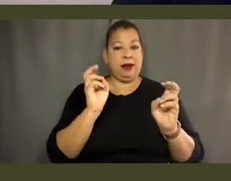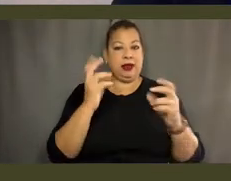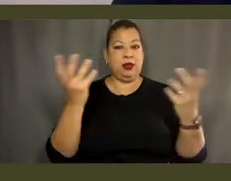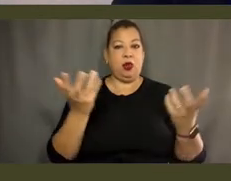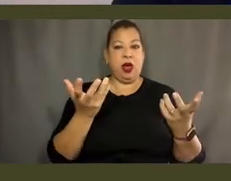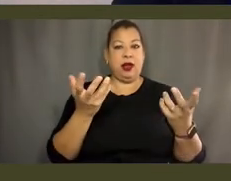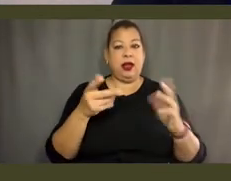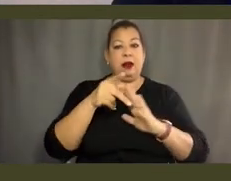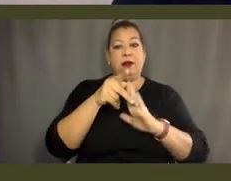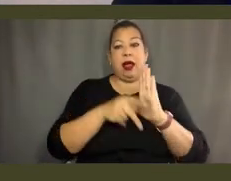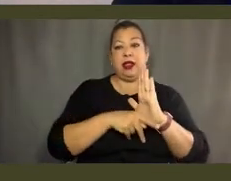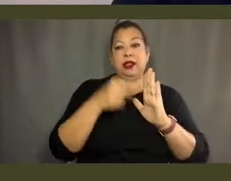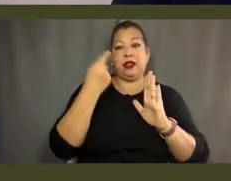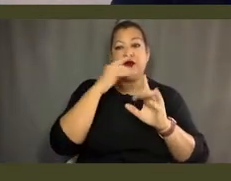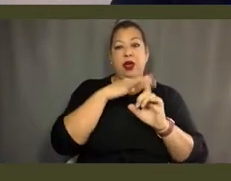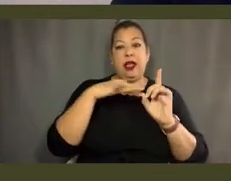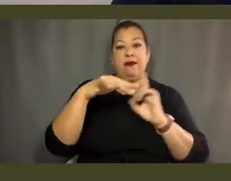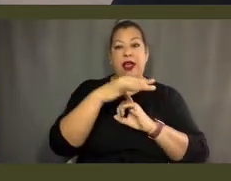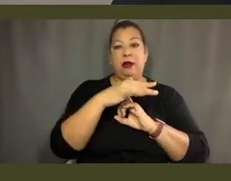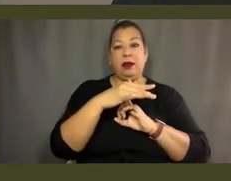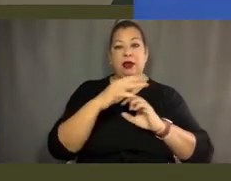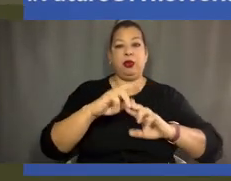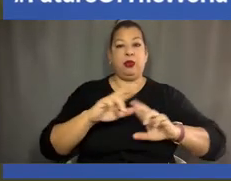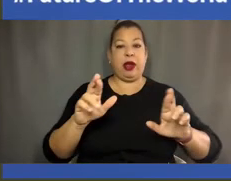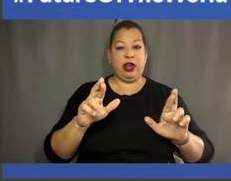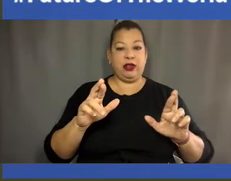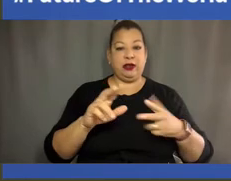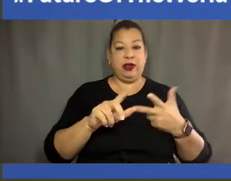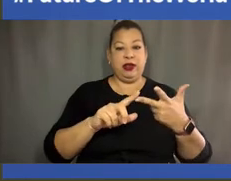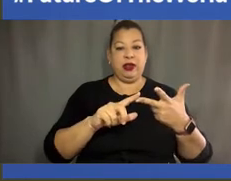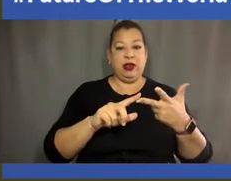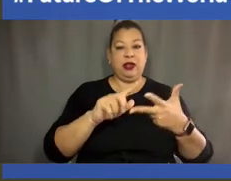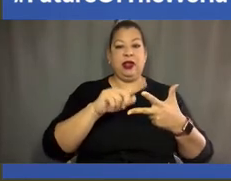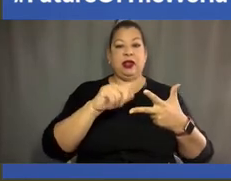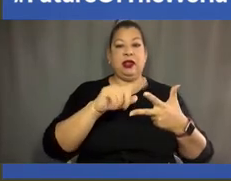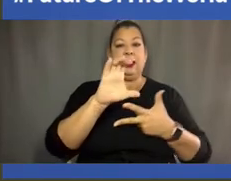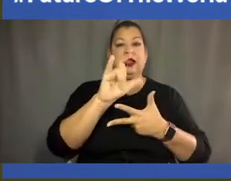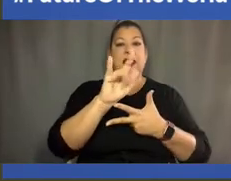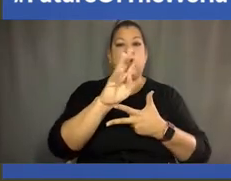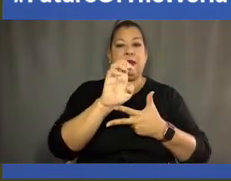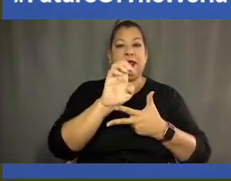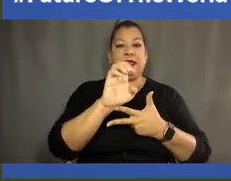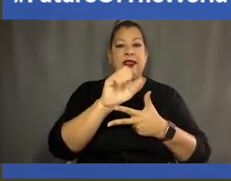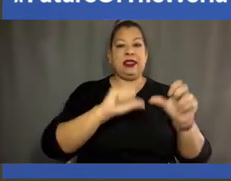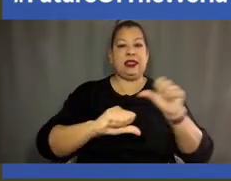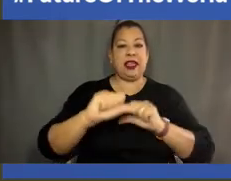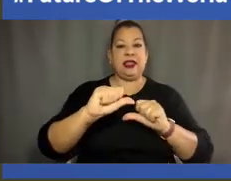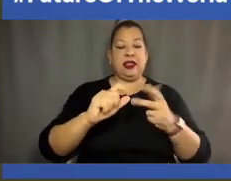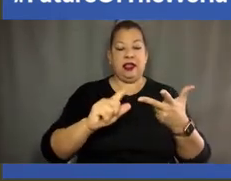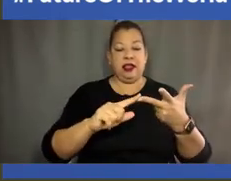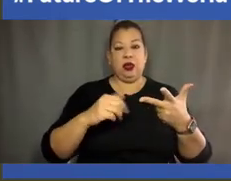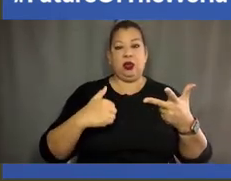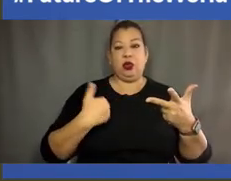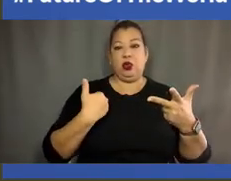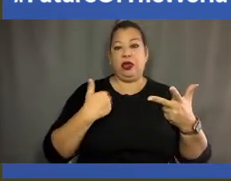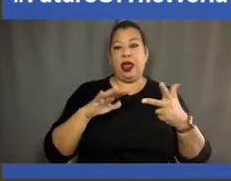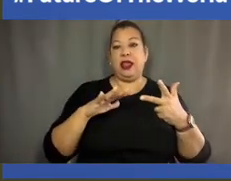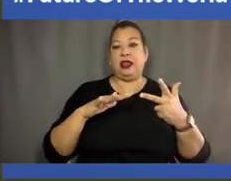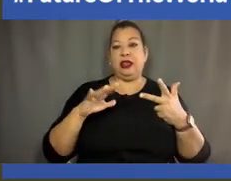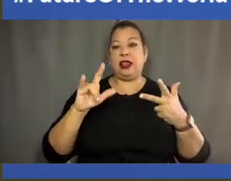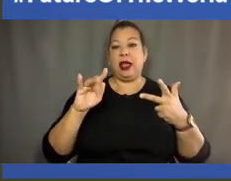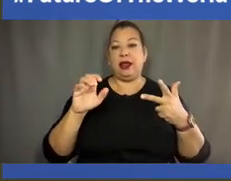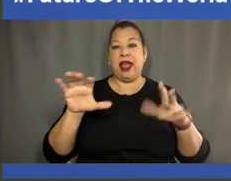for environmental preparedness, climate science, and youth and climate action. So please cast your